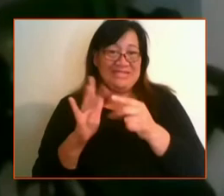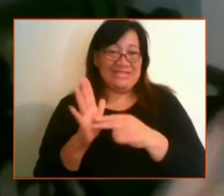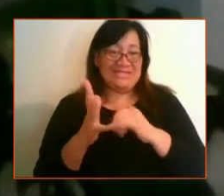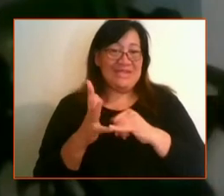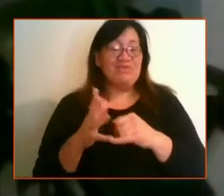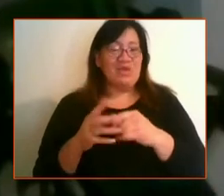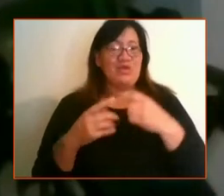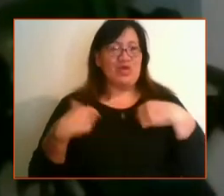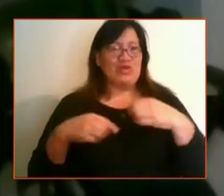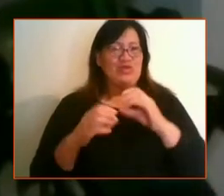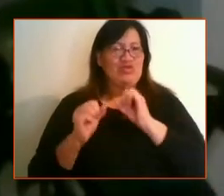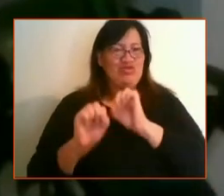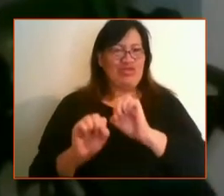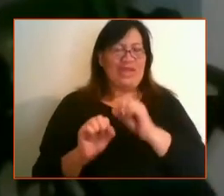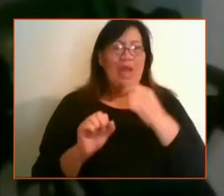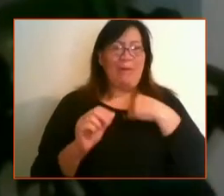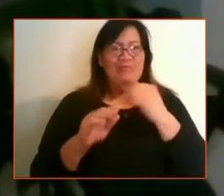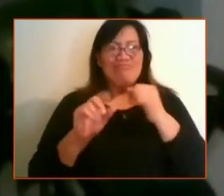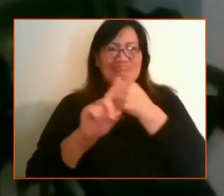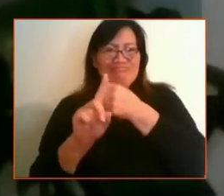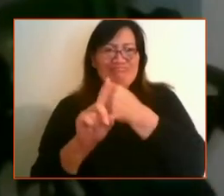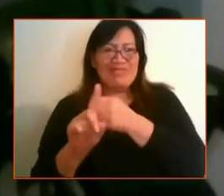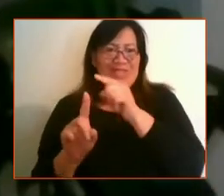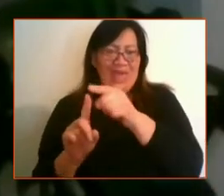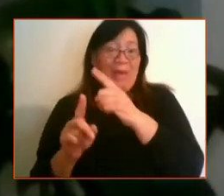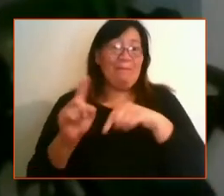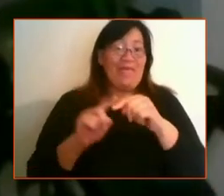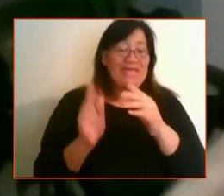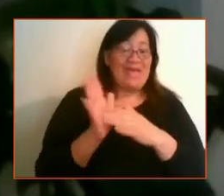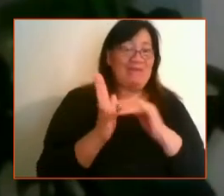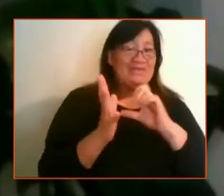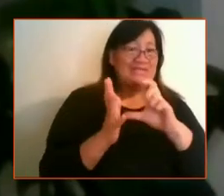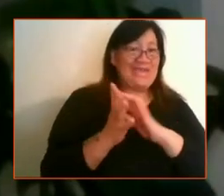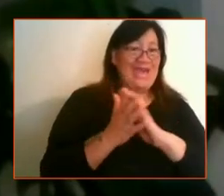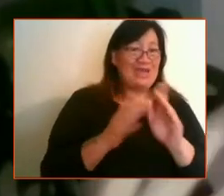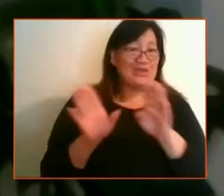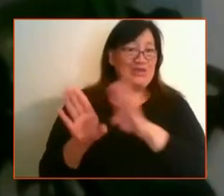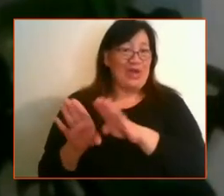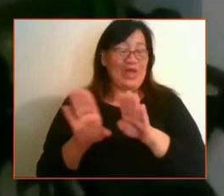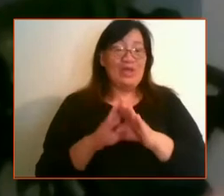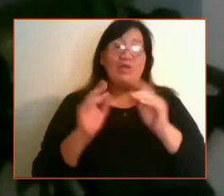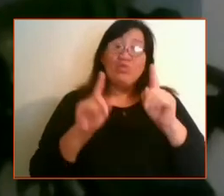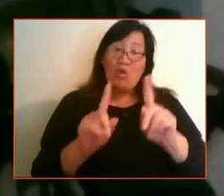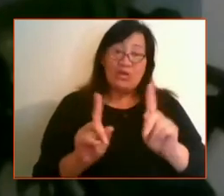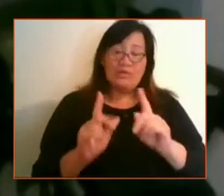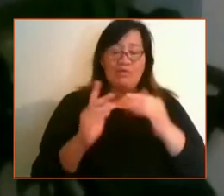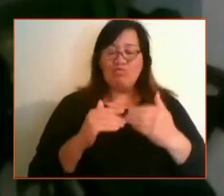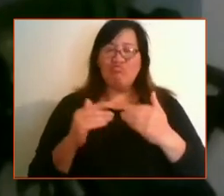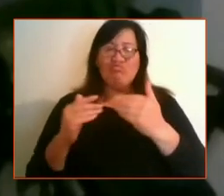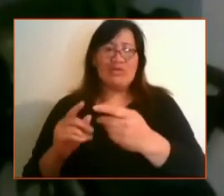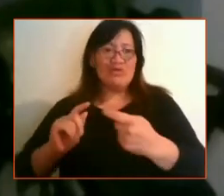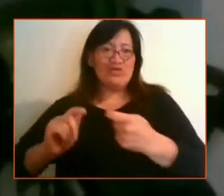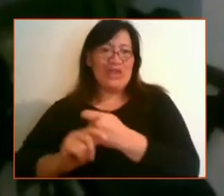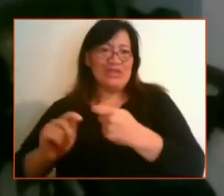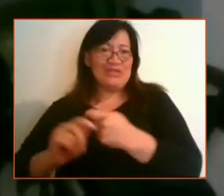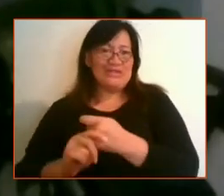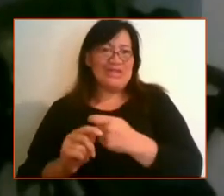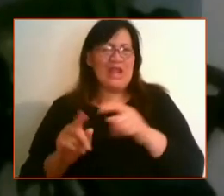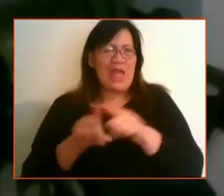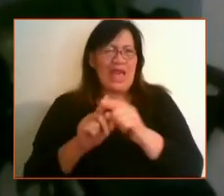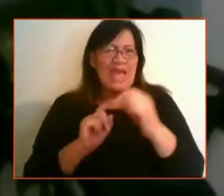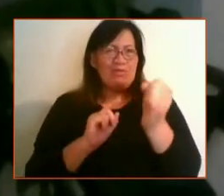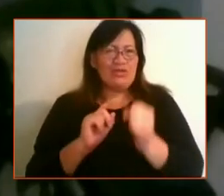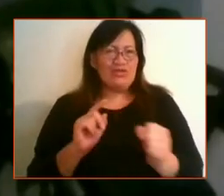of Education space and local government, and also in MCH, to move towards some changes in how those administrative